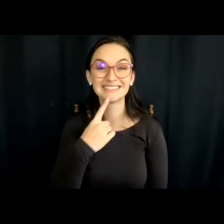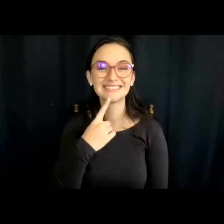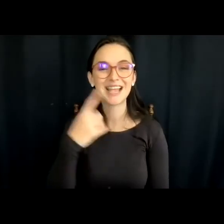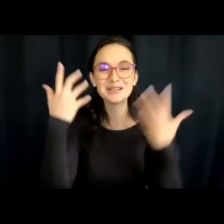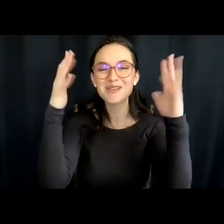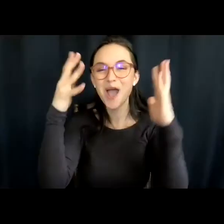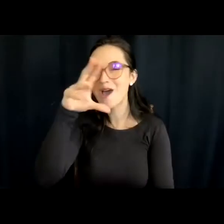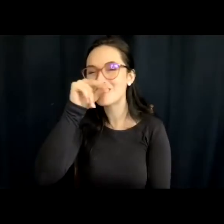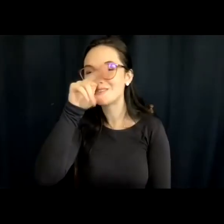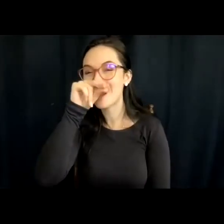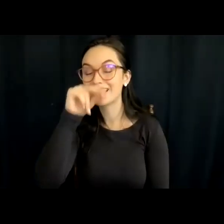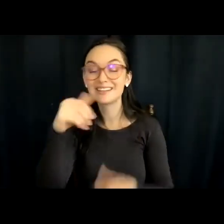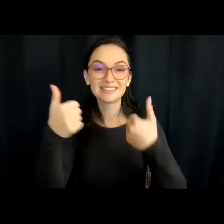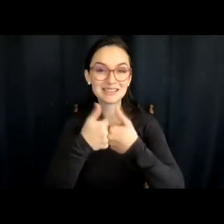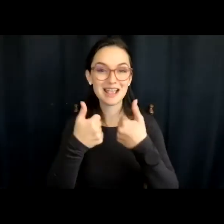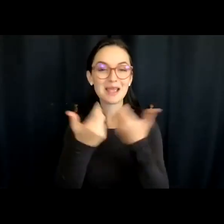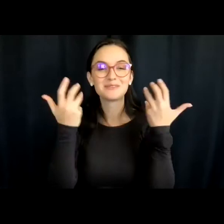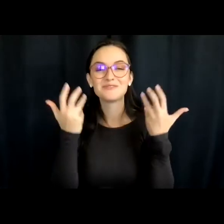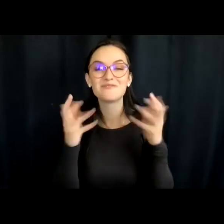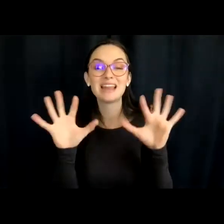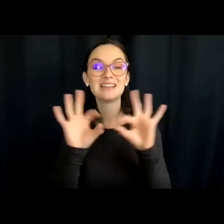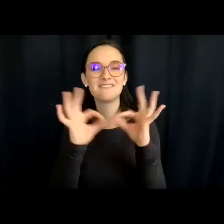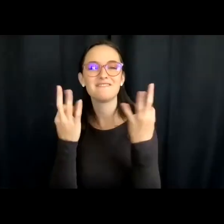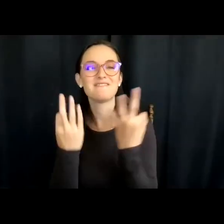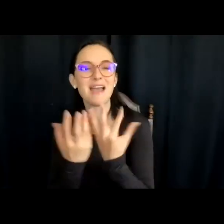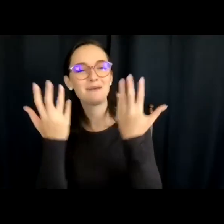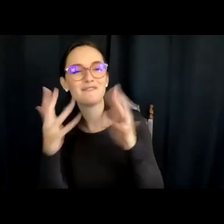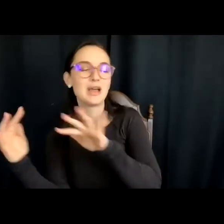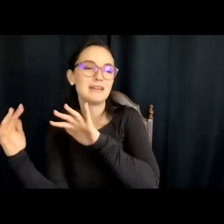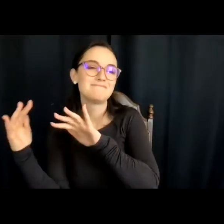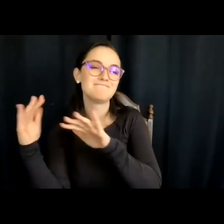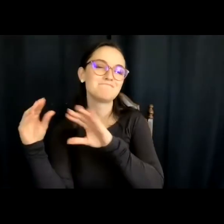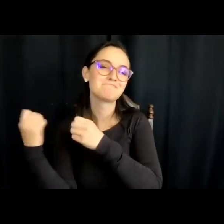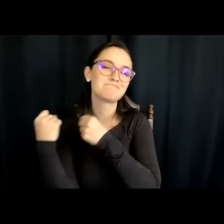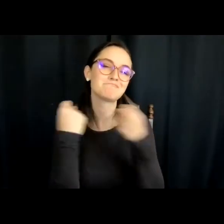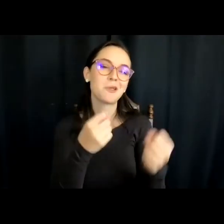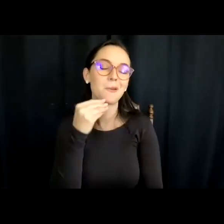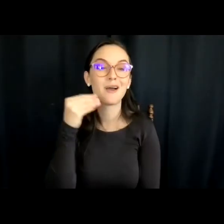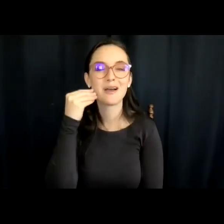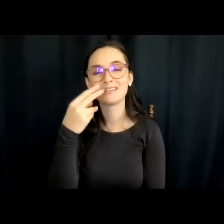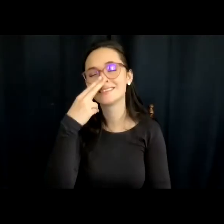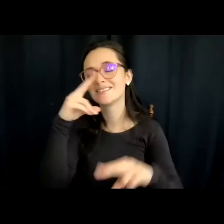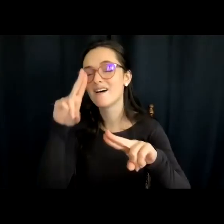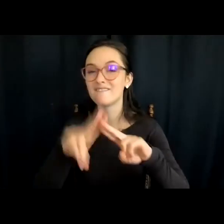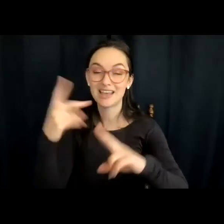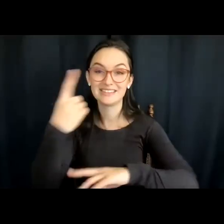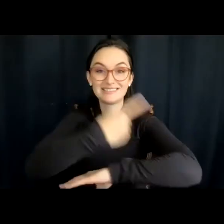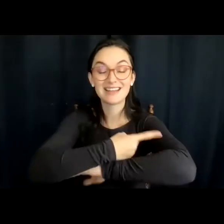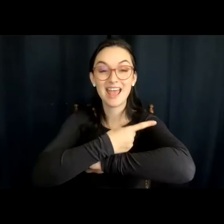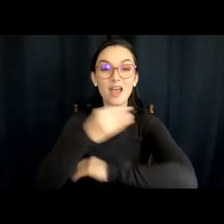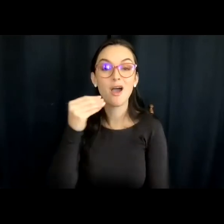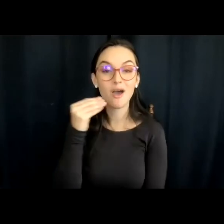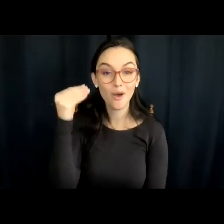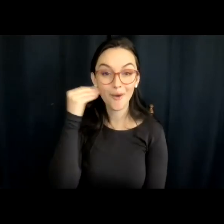After the game, the family headed home. It had been a fun day at the University of Oregon. Back home, the children were